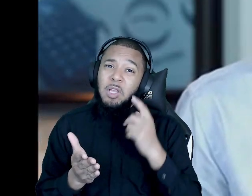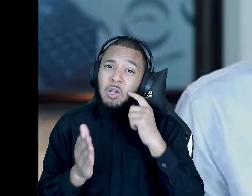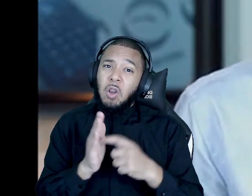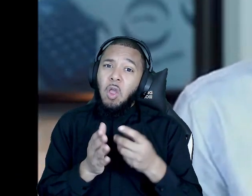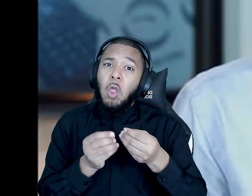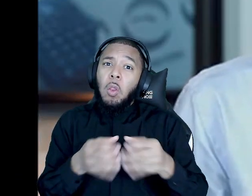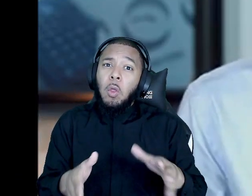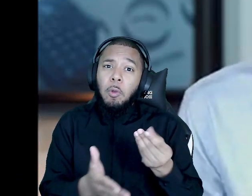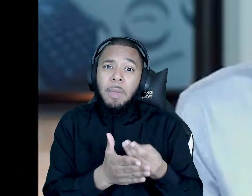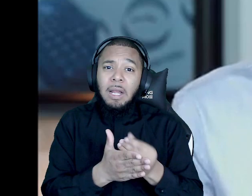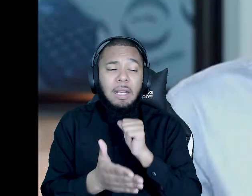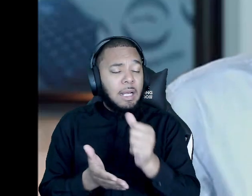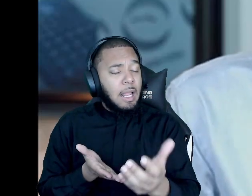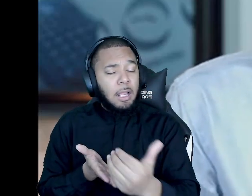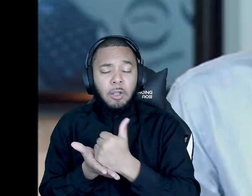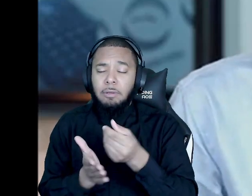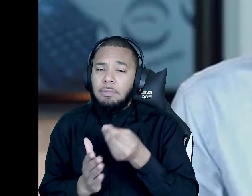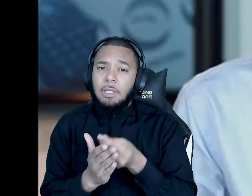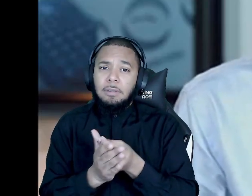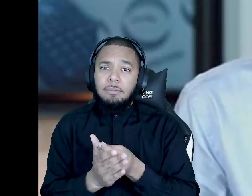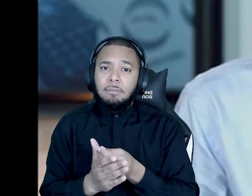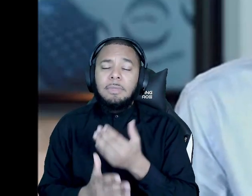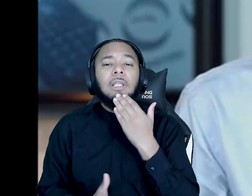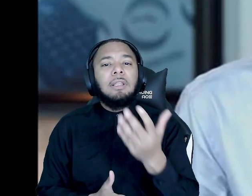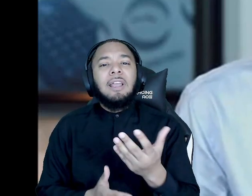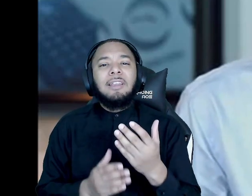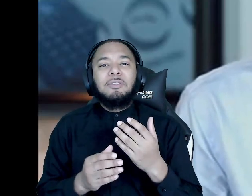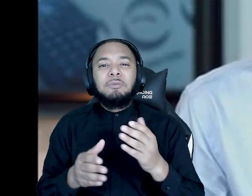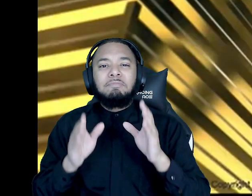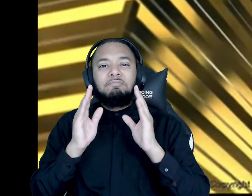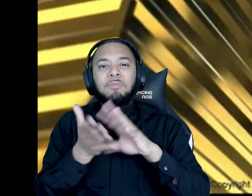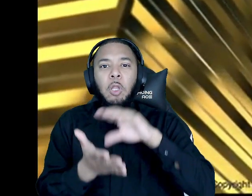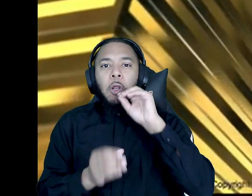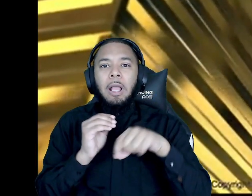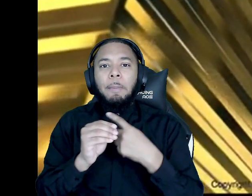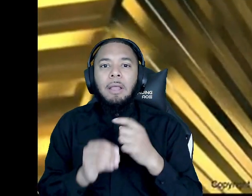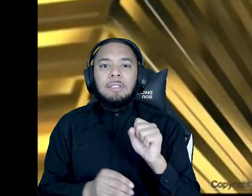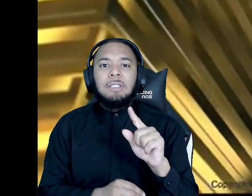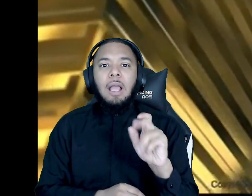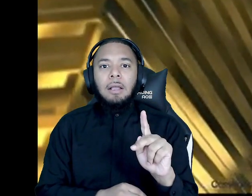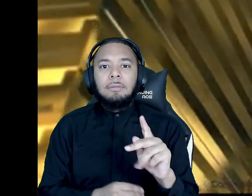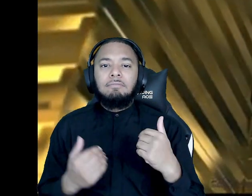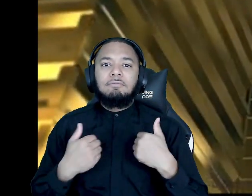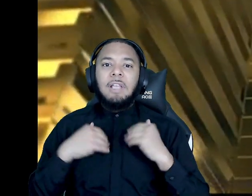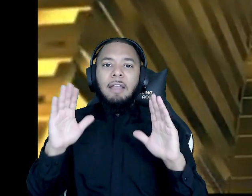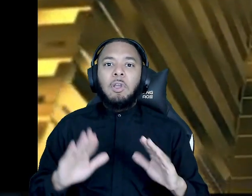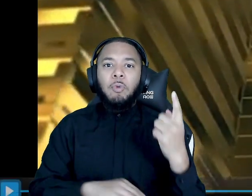gaining money. Thanks for learning about stocks. Have a great day.